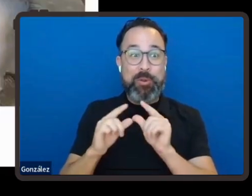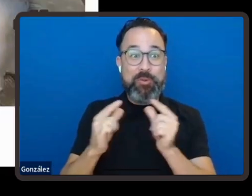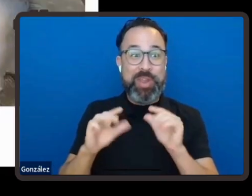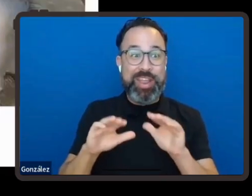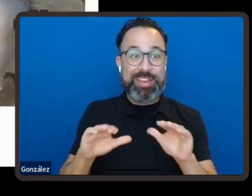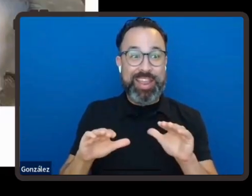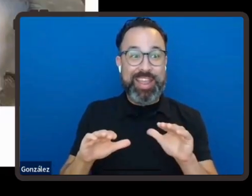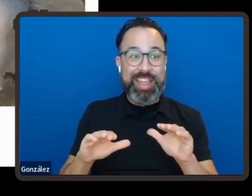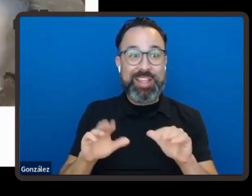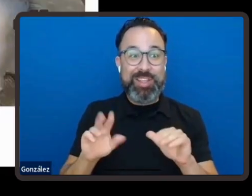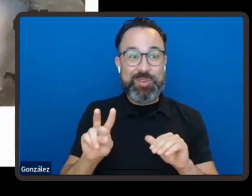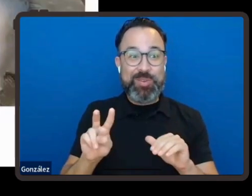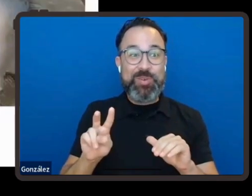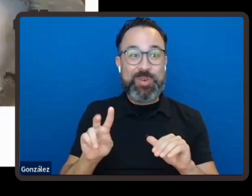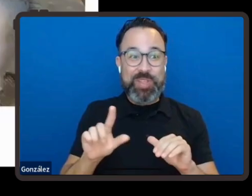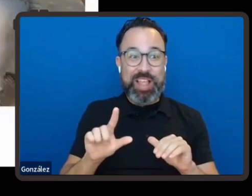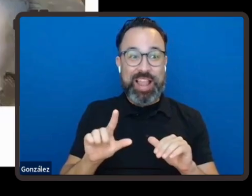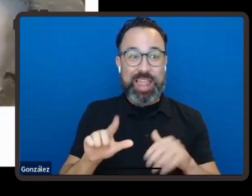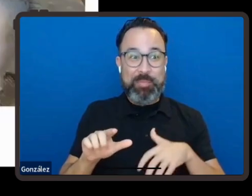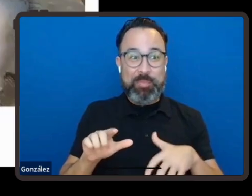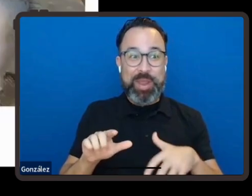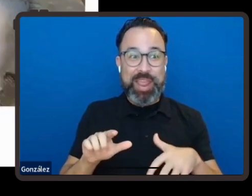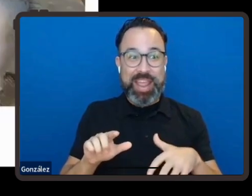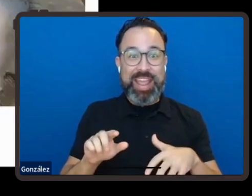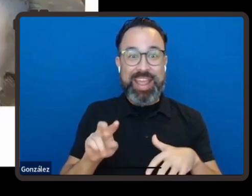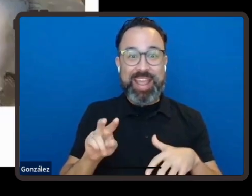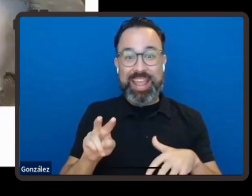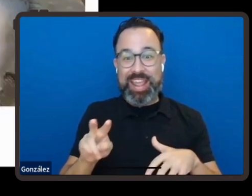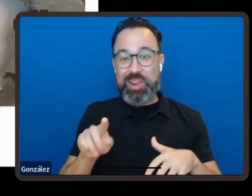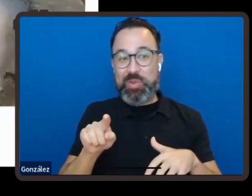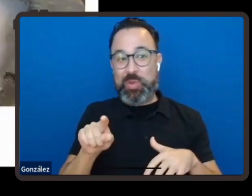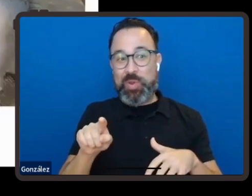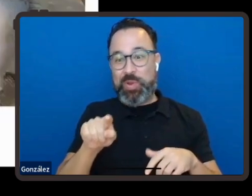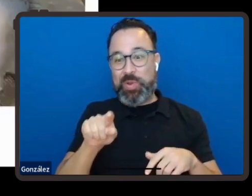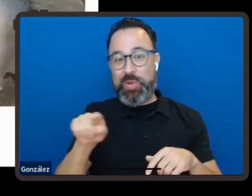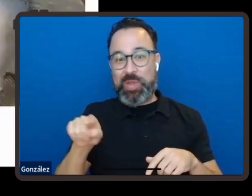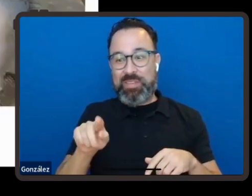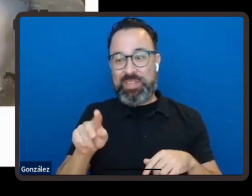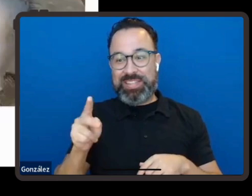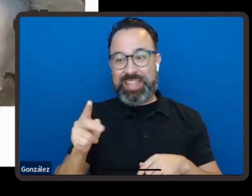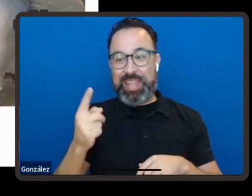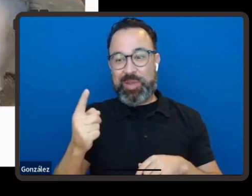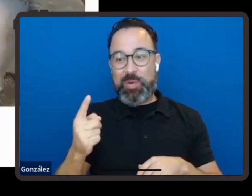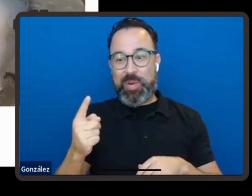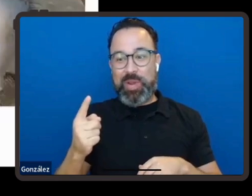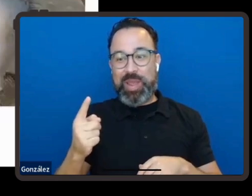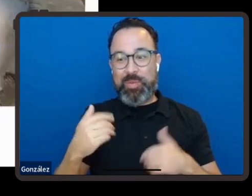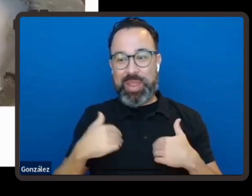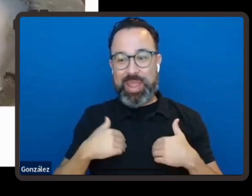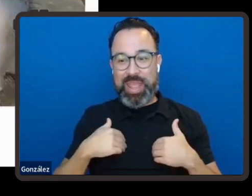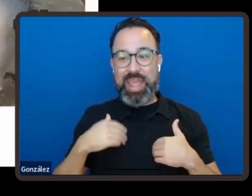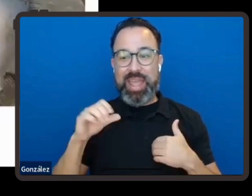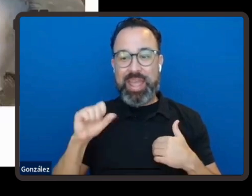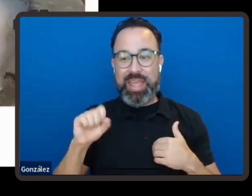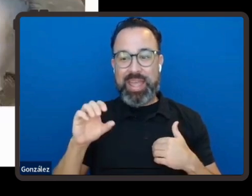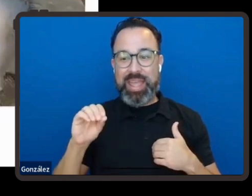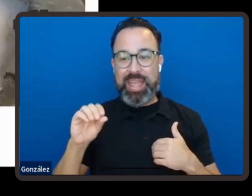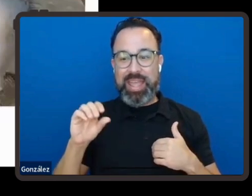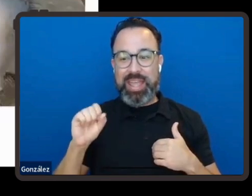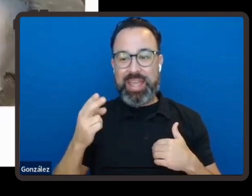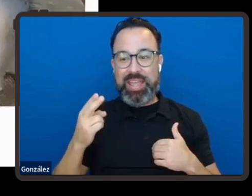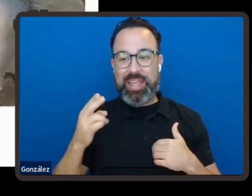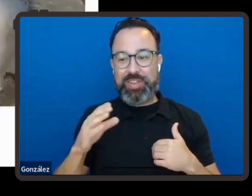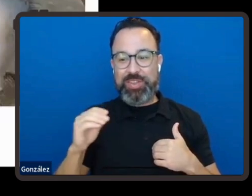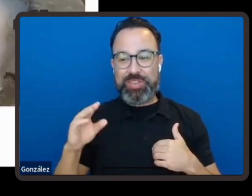on the left are pregnant, the 2 behind on the couch are having their second one. And we've got Shoshi and Elliot. They're